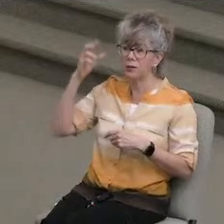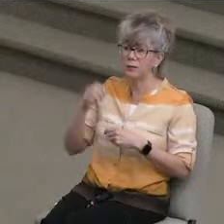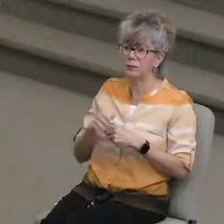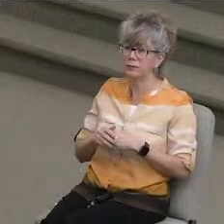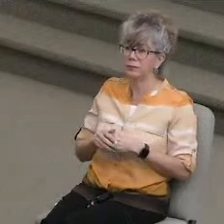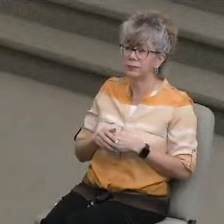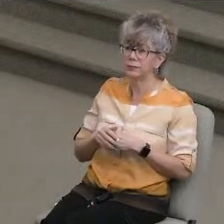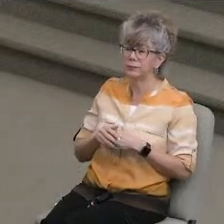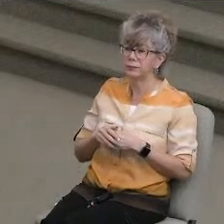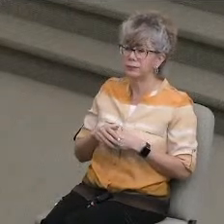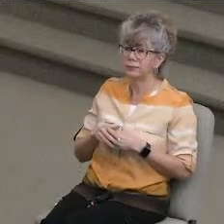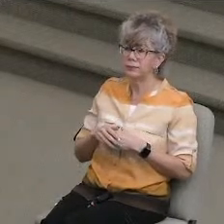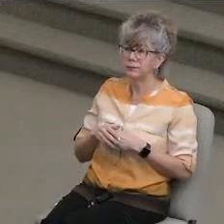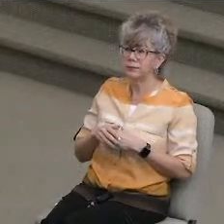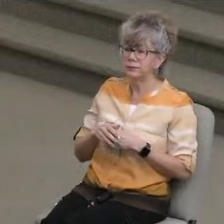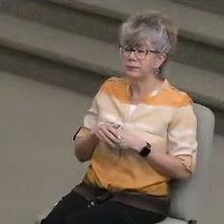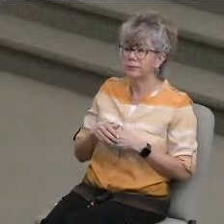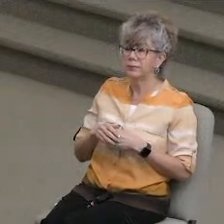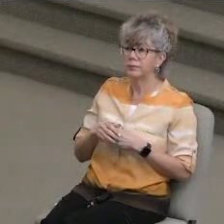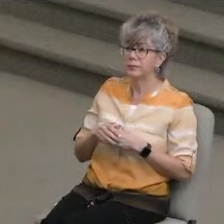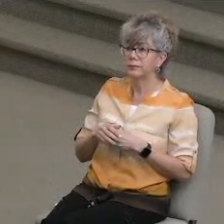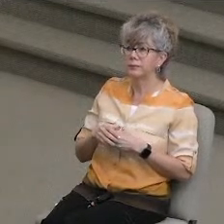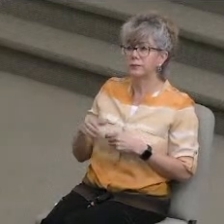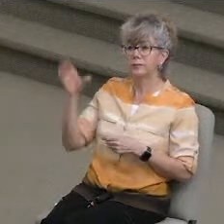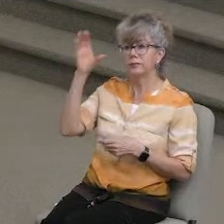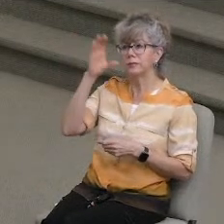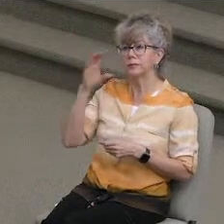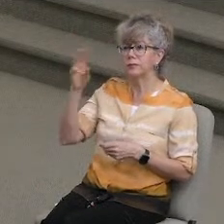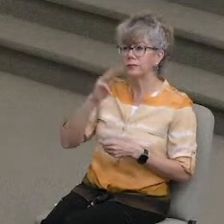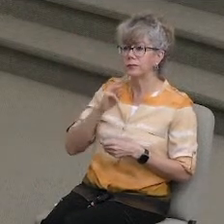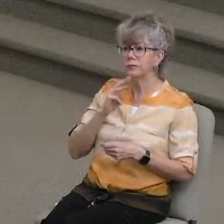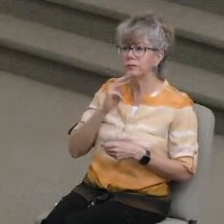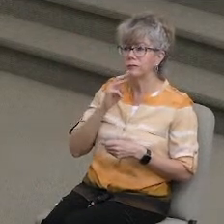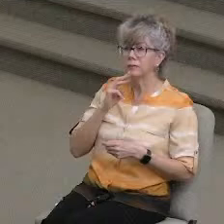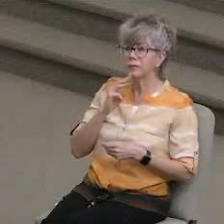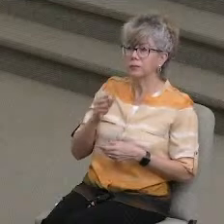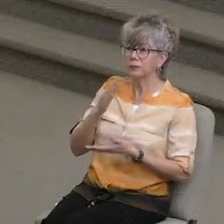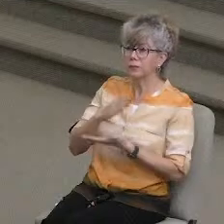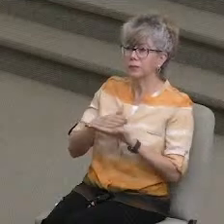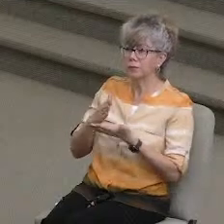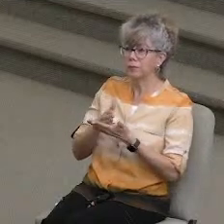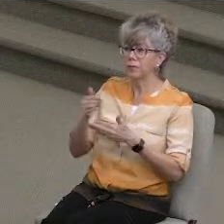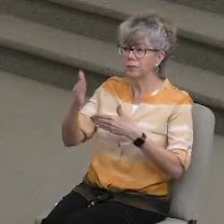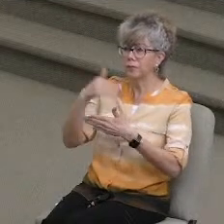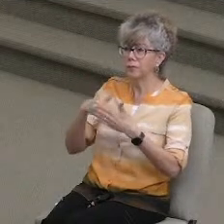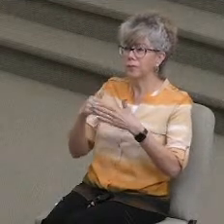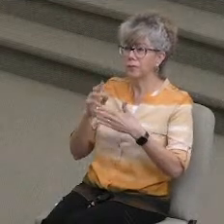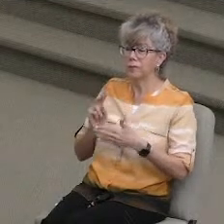resound. Watch the waters part before us now.